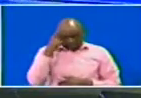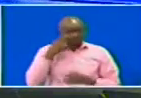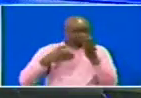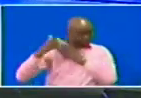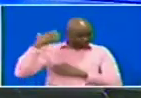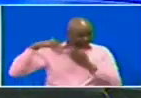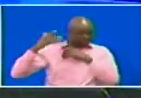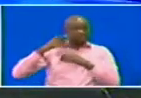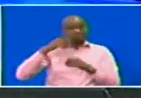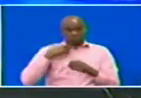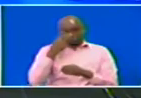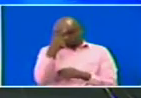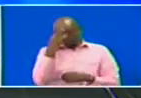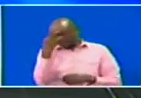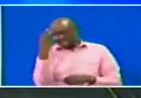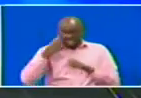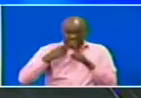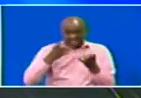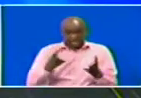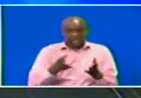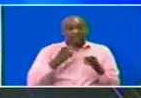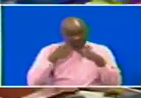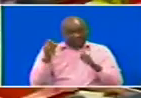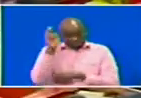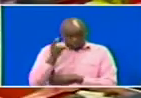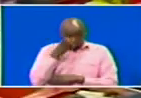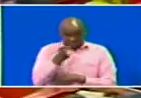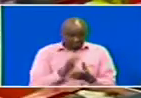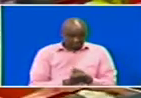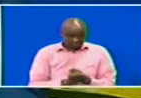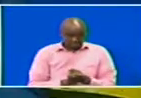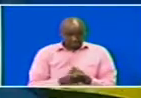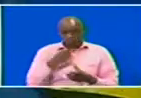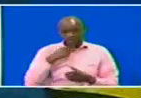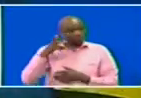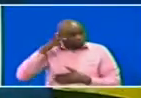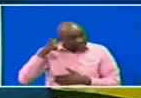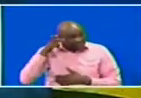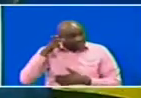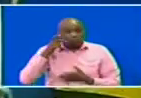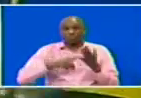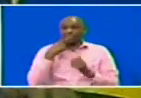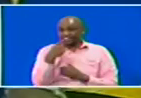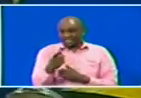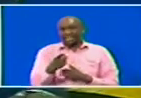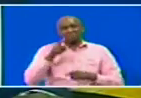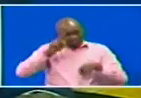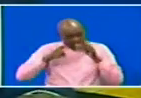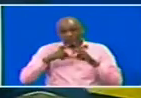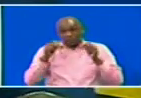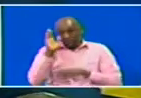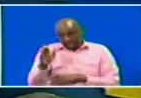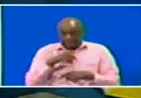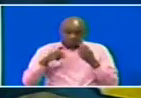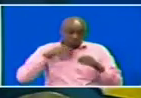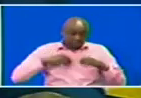time over the last 2 or 3 years of the Uhuru Kenyatta administration. And we want you to listen in to various statements he's made on the